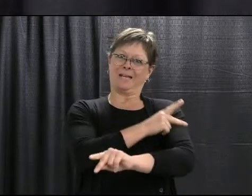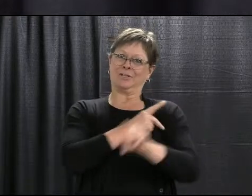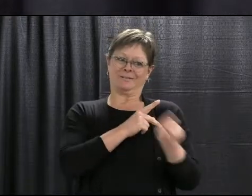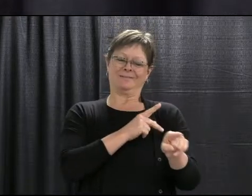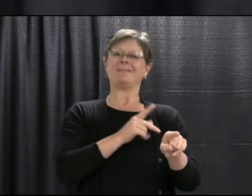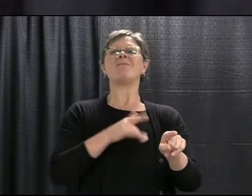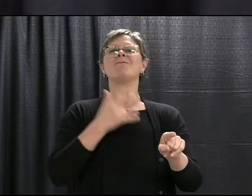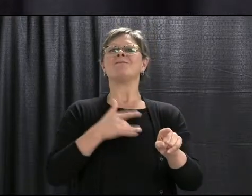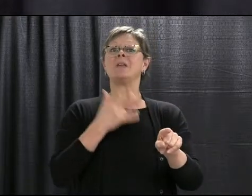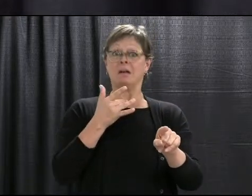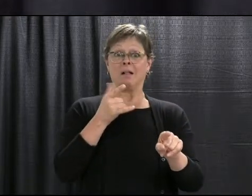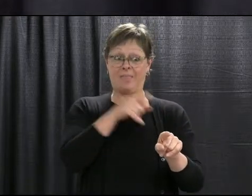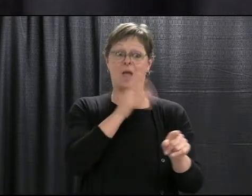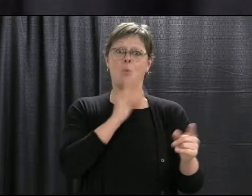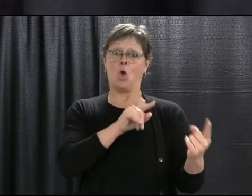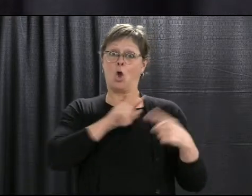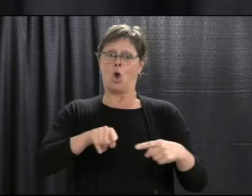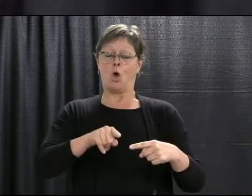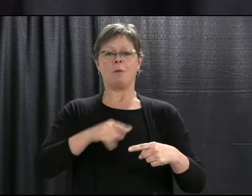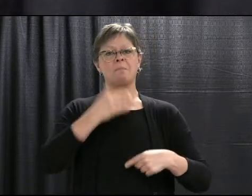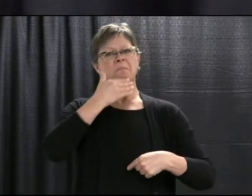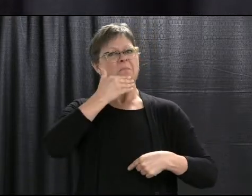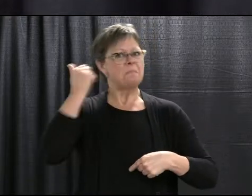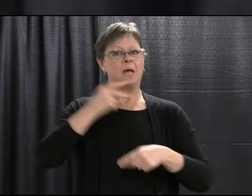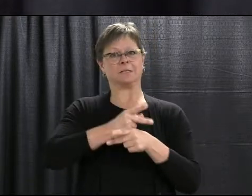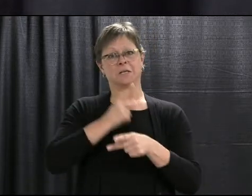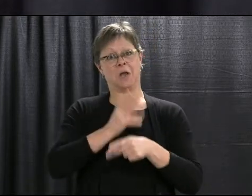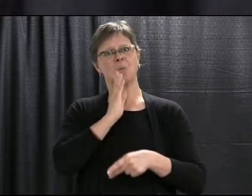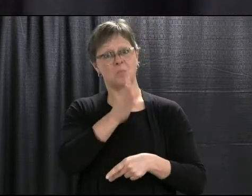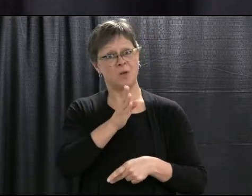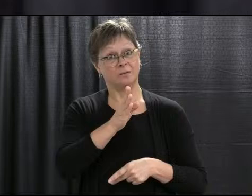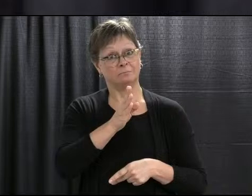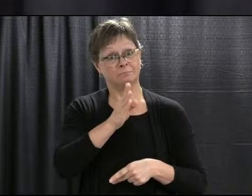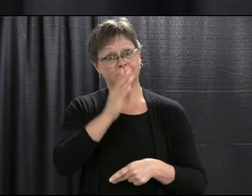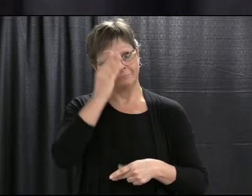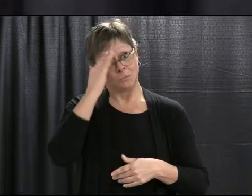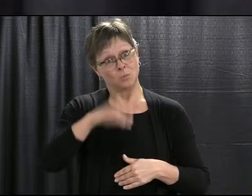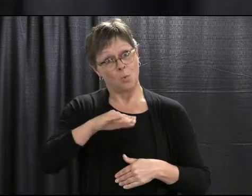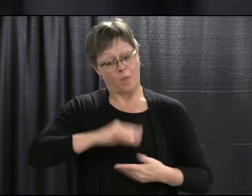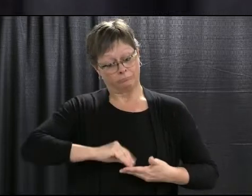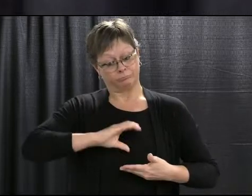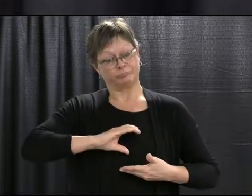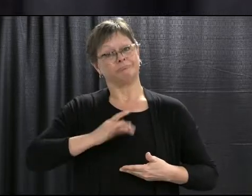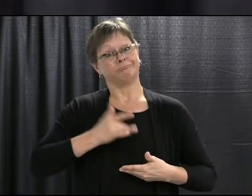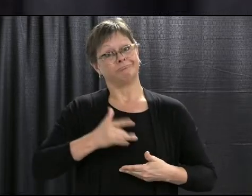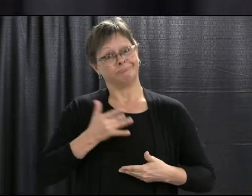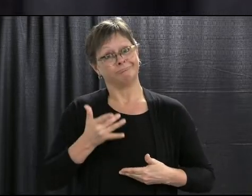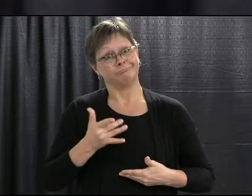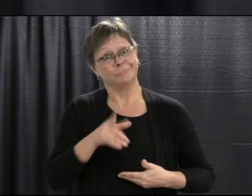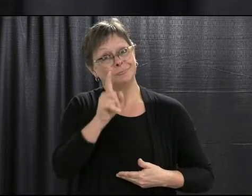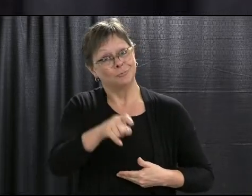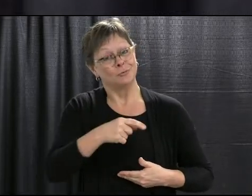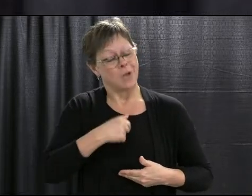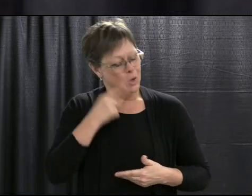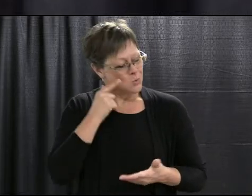that when they come, they will get the best possible care. I believe that right to the very bottom of my heart.